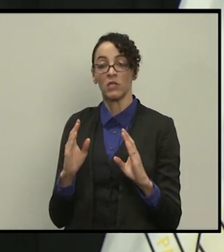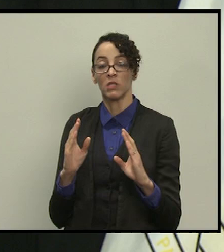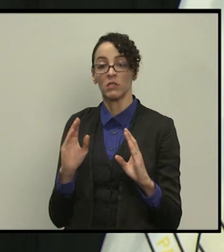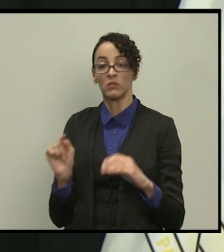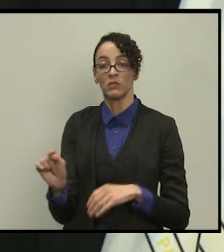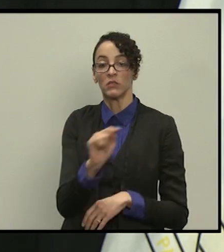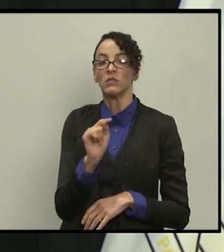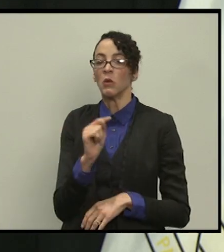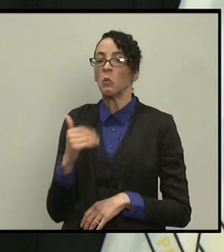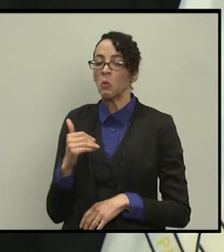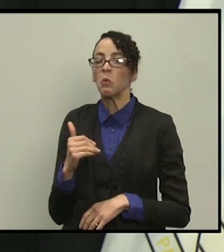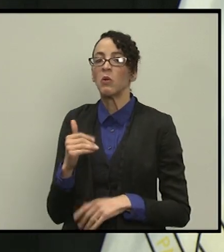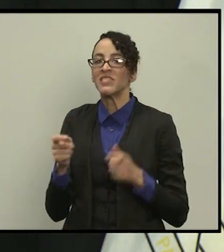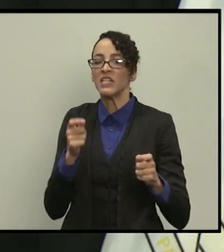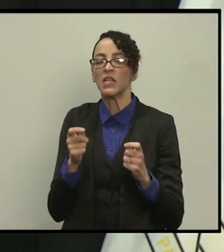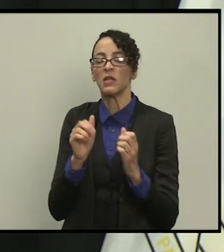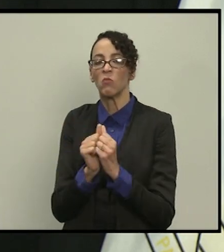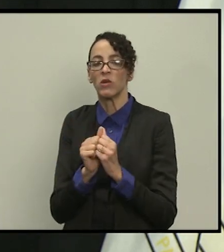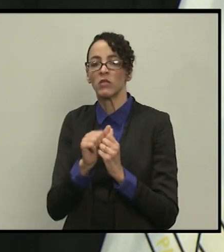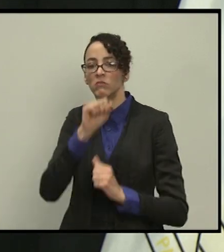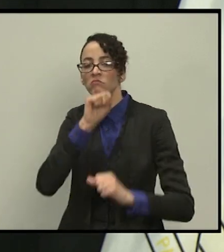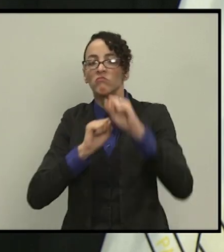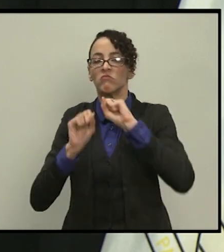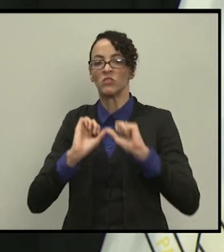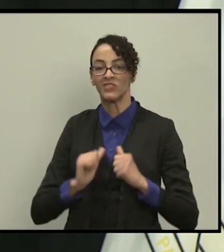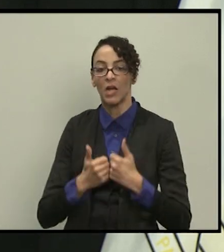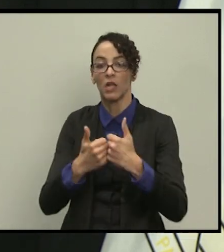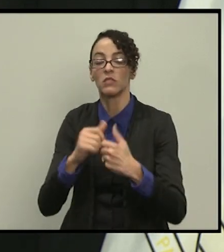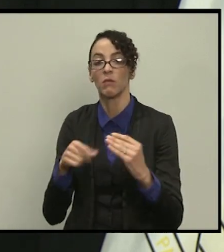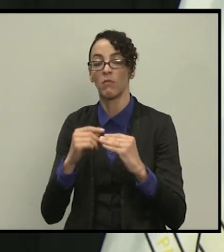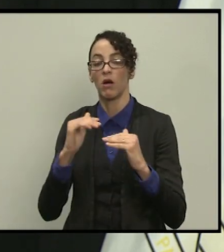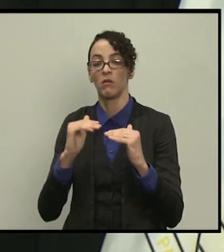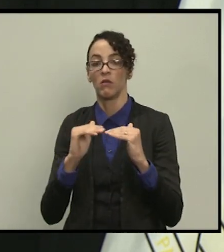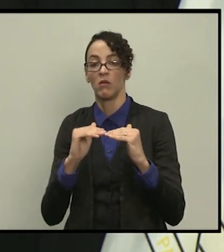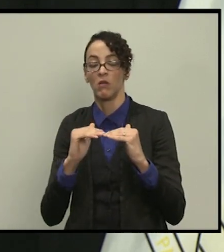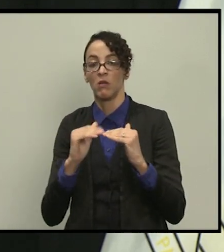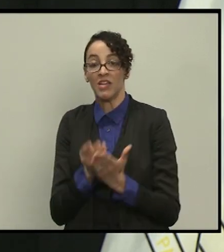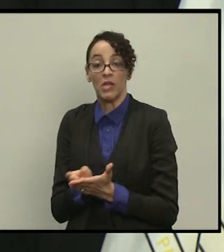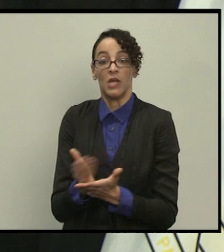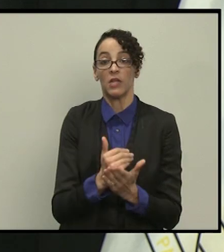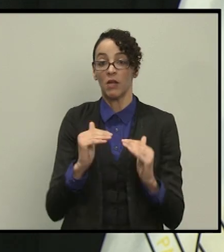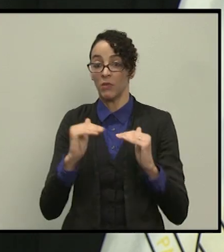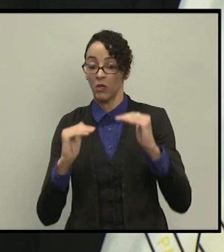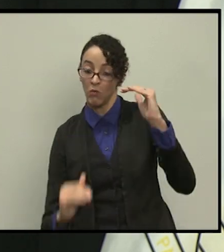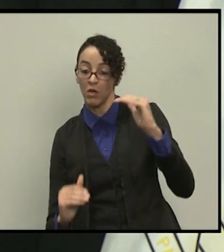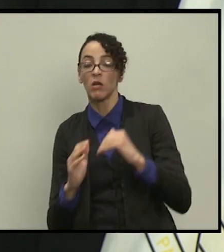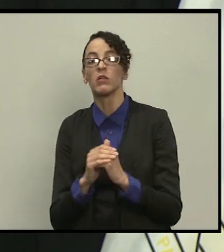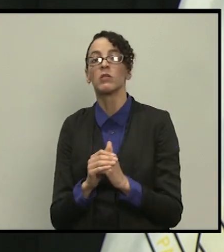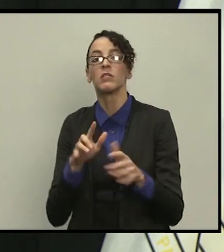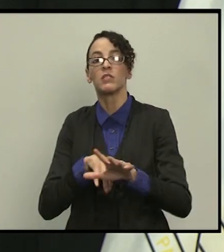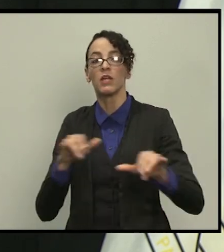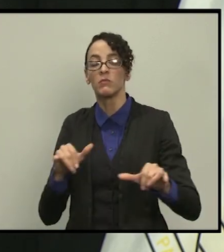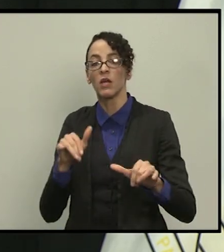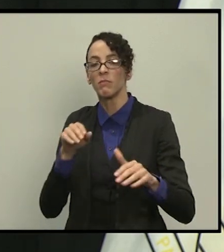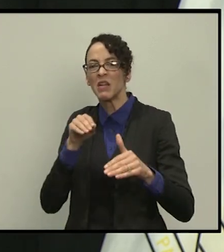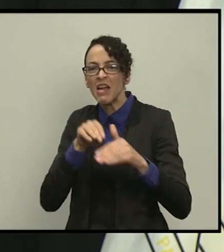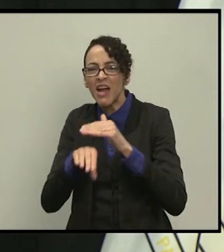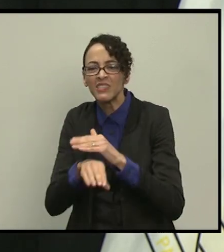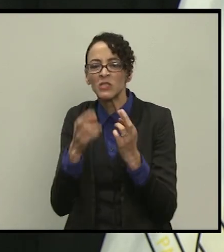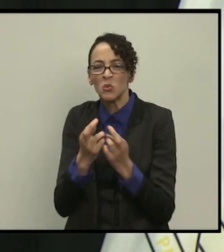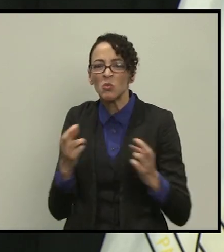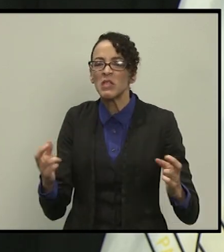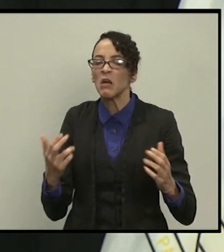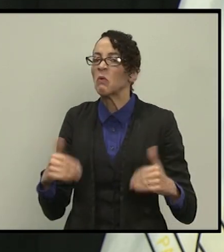around not only income inequality, but also access to resources, to reach out to the